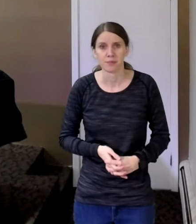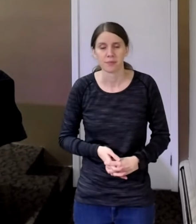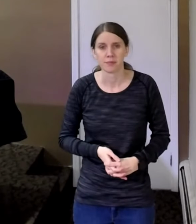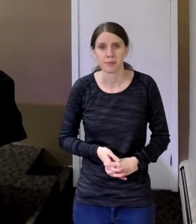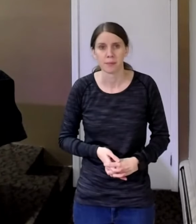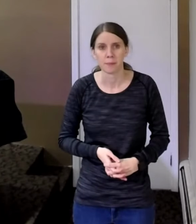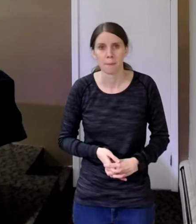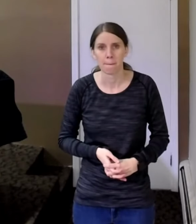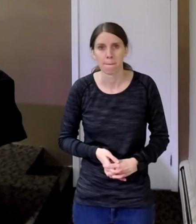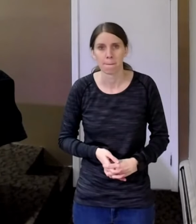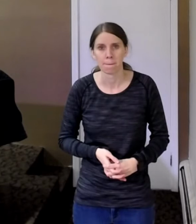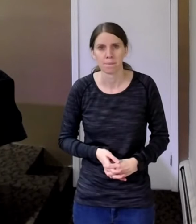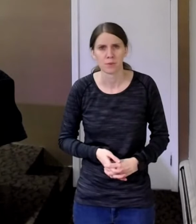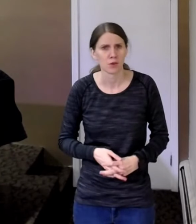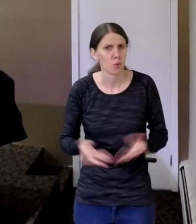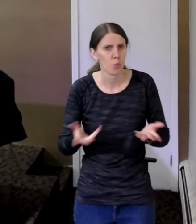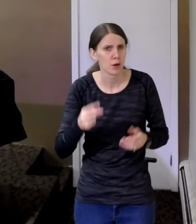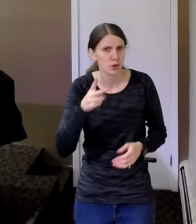What do we see in the mirror?